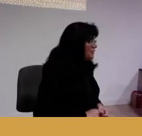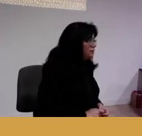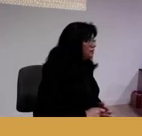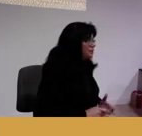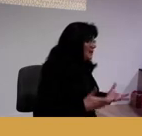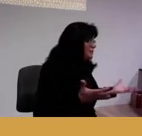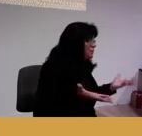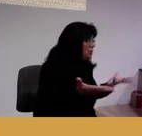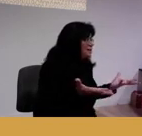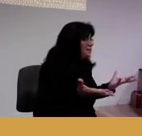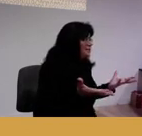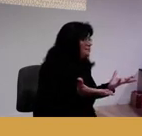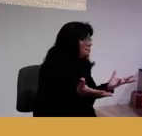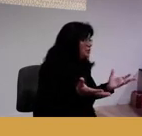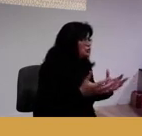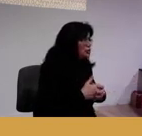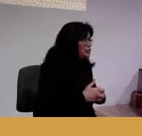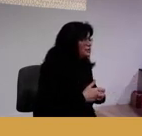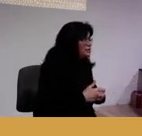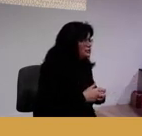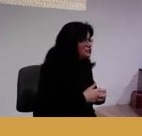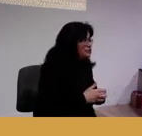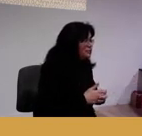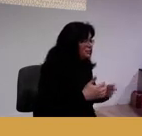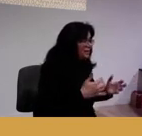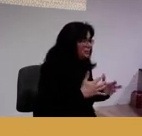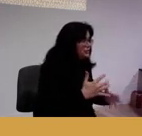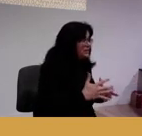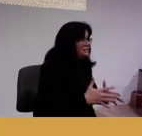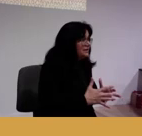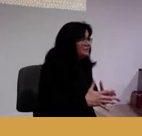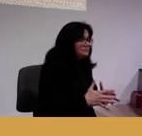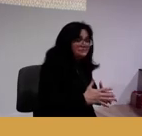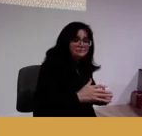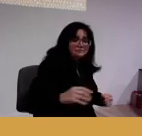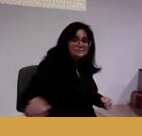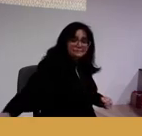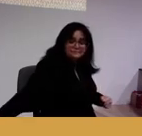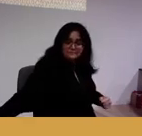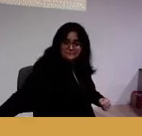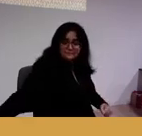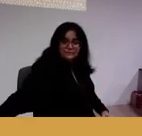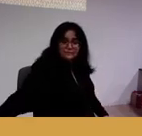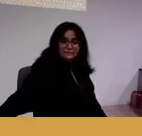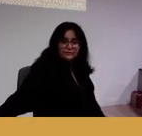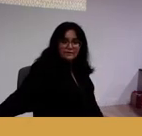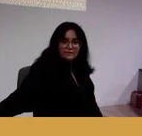What if, as a body of scholars, we were able to enact that?